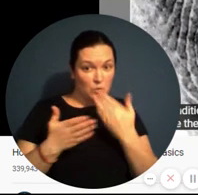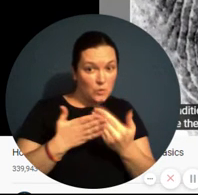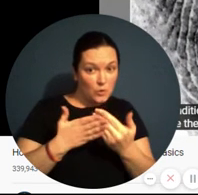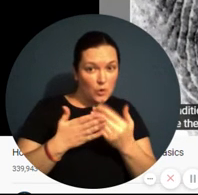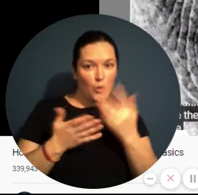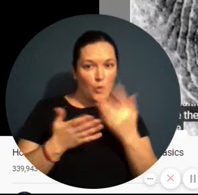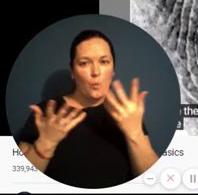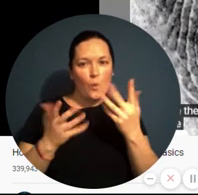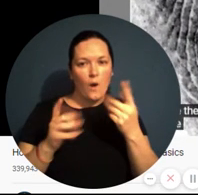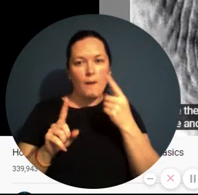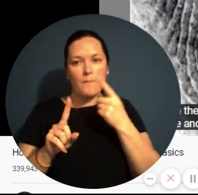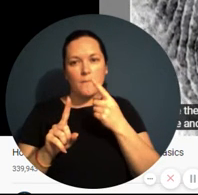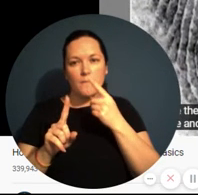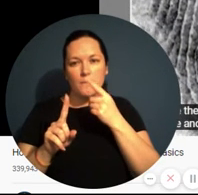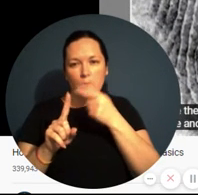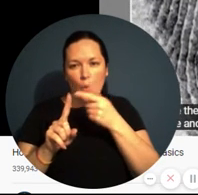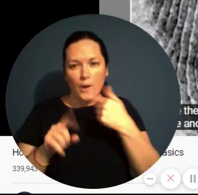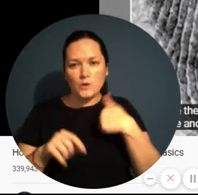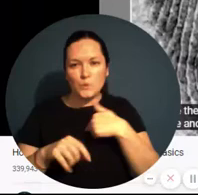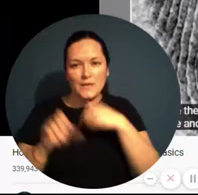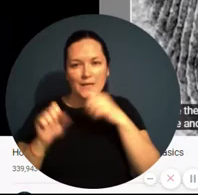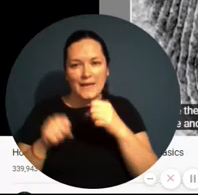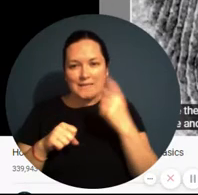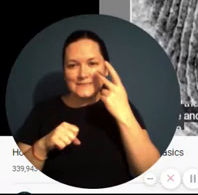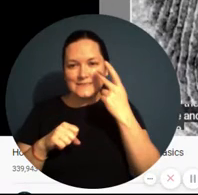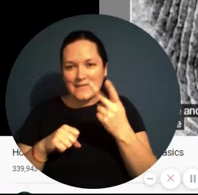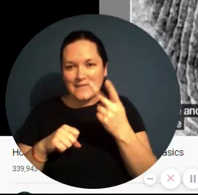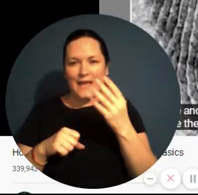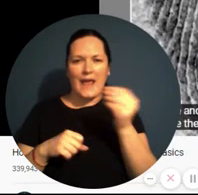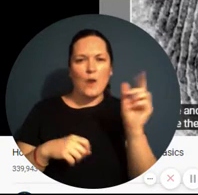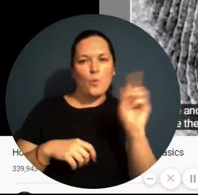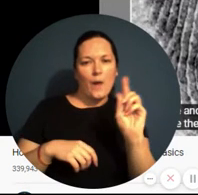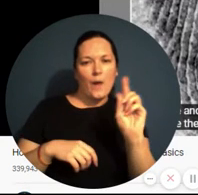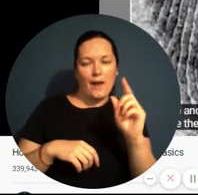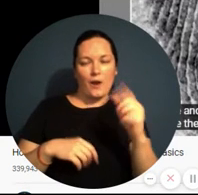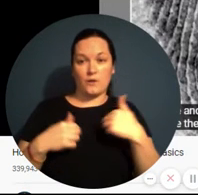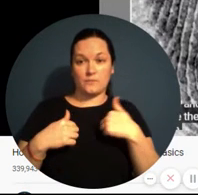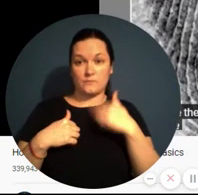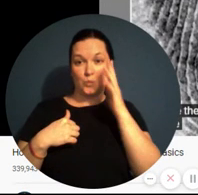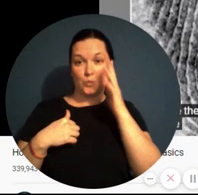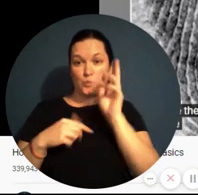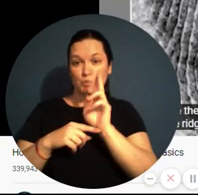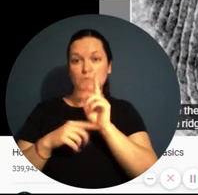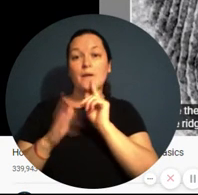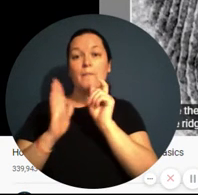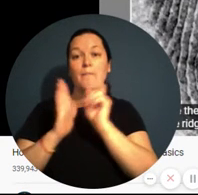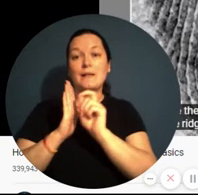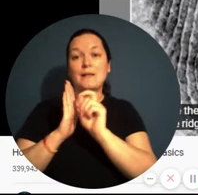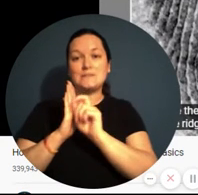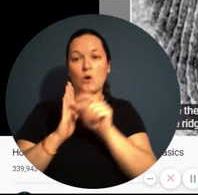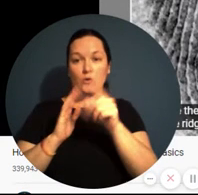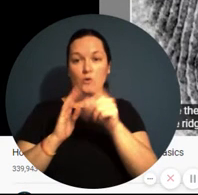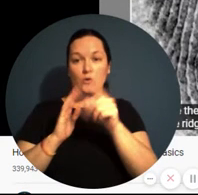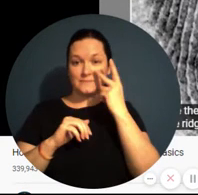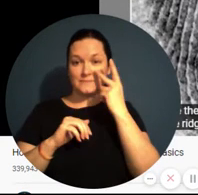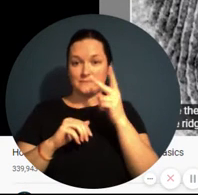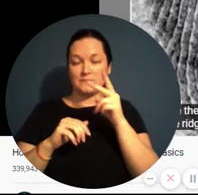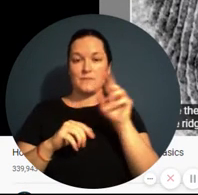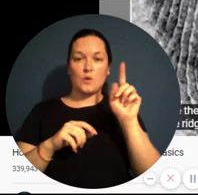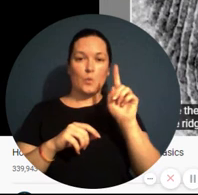we can see, and where they are. So I'm going to use the pencil tool to mark these points, the ridge endings and